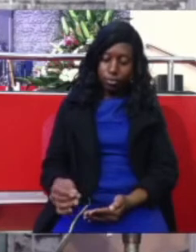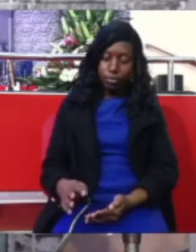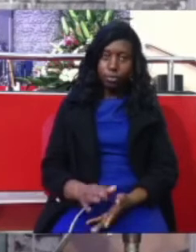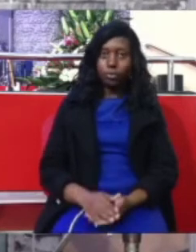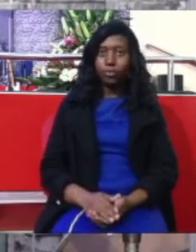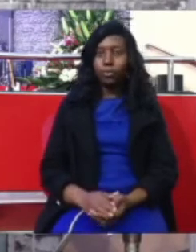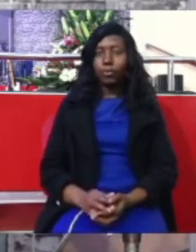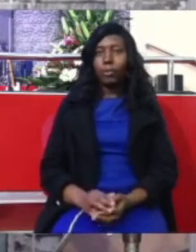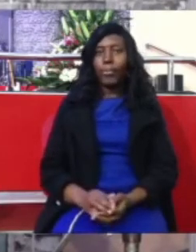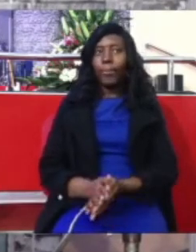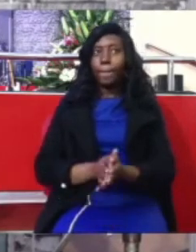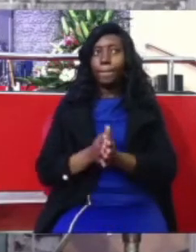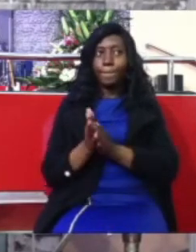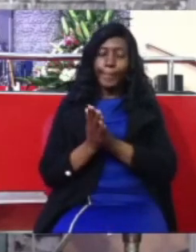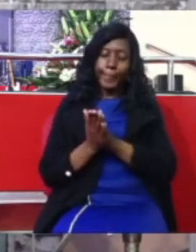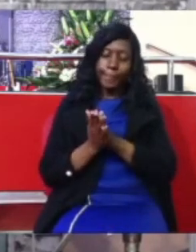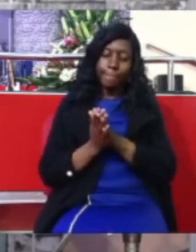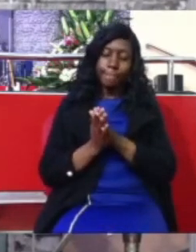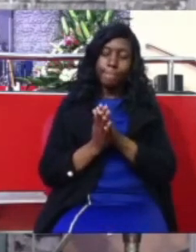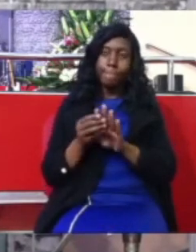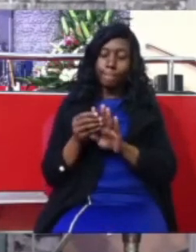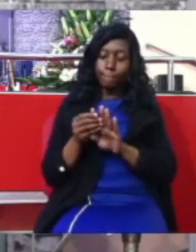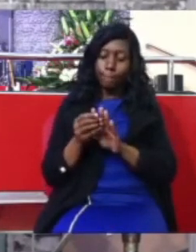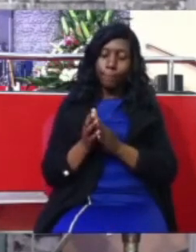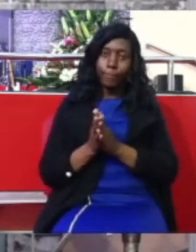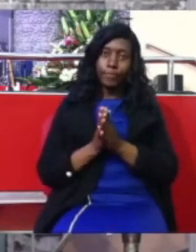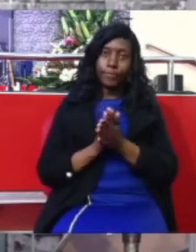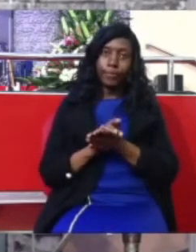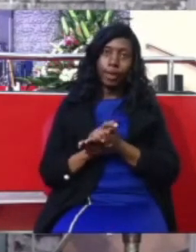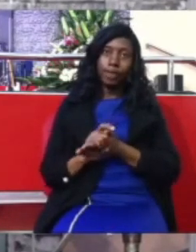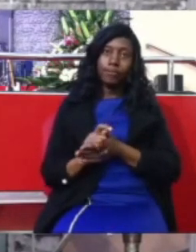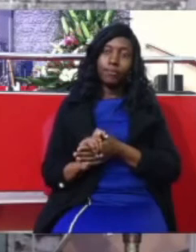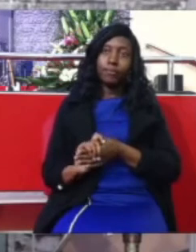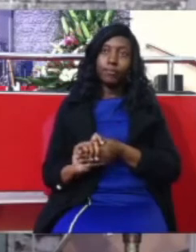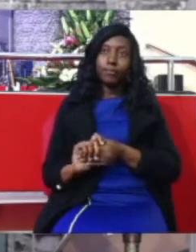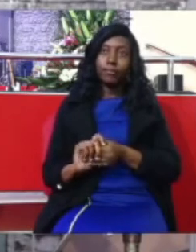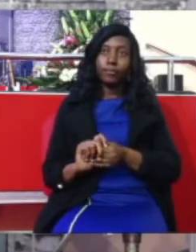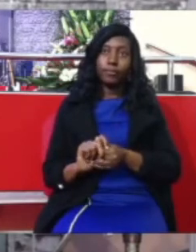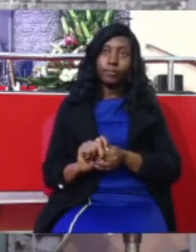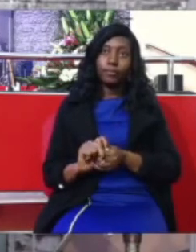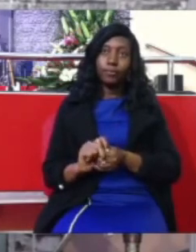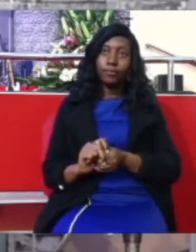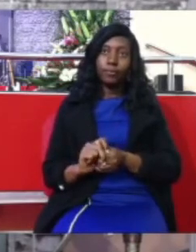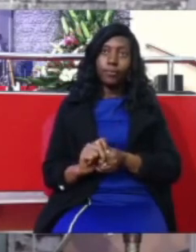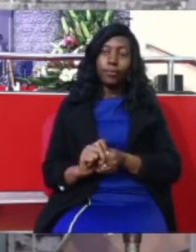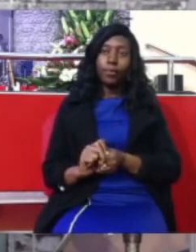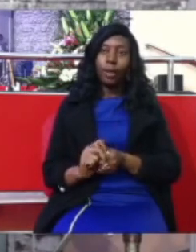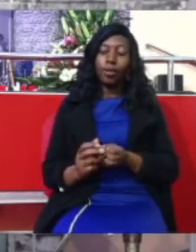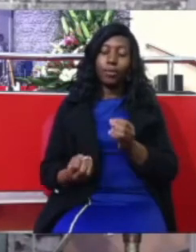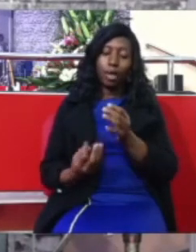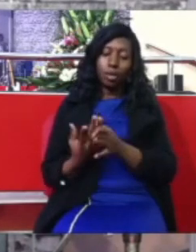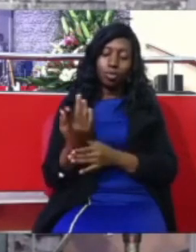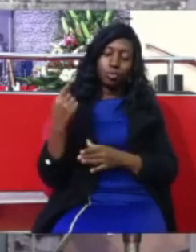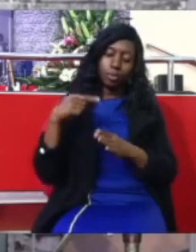you. We are willing, Jehovah, because we know that you are in the boat with us, our Father. We are launching deeper today.